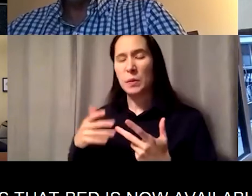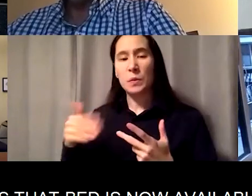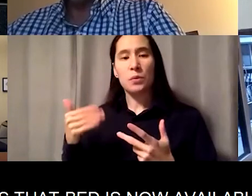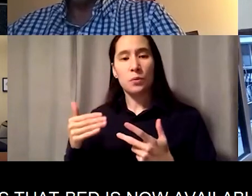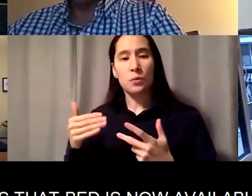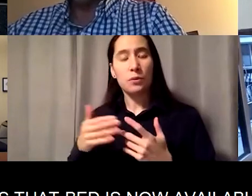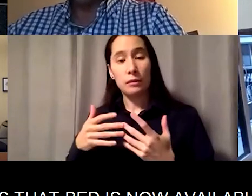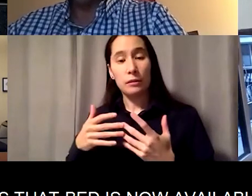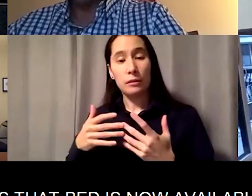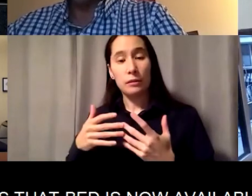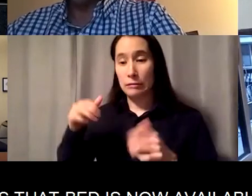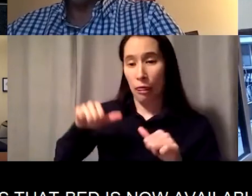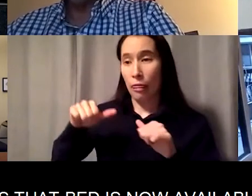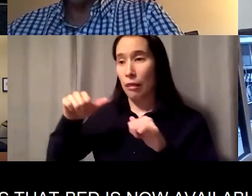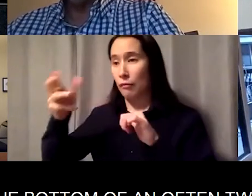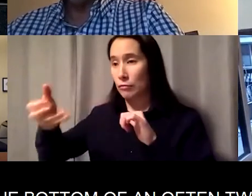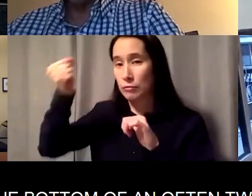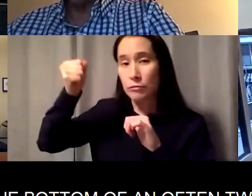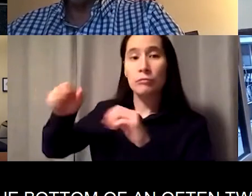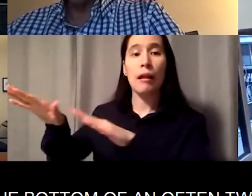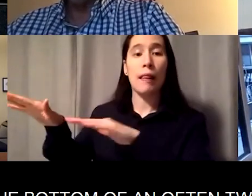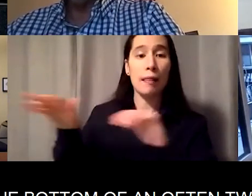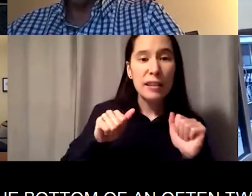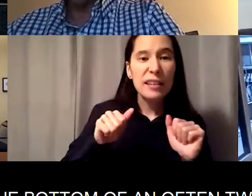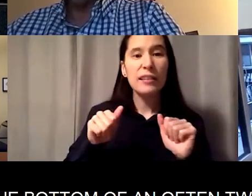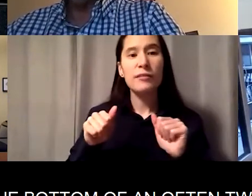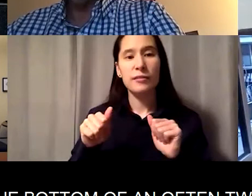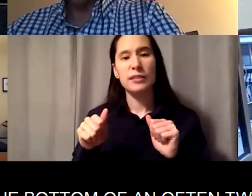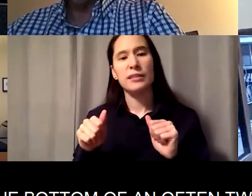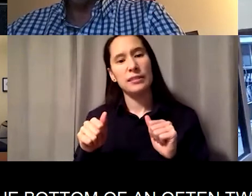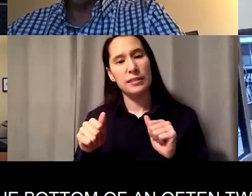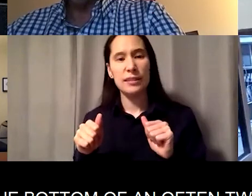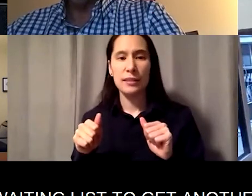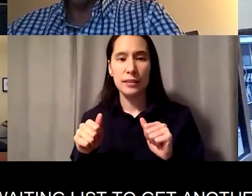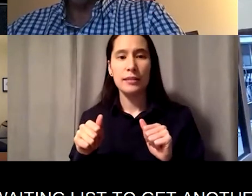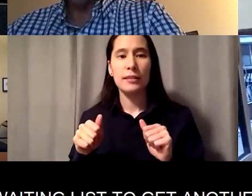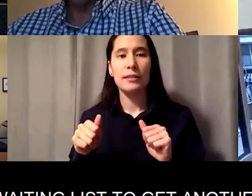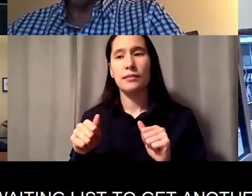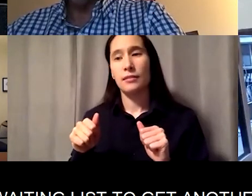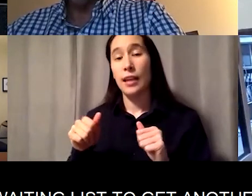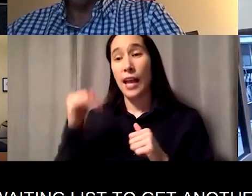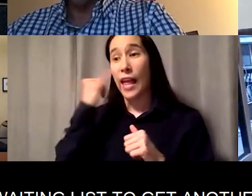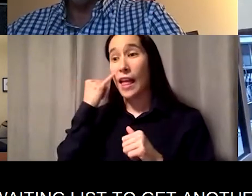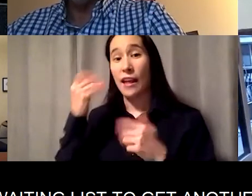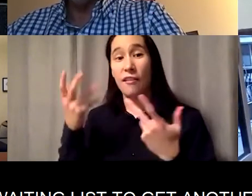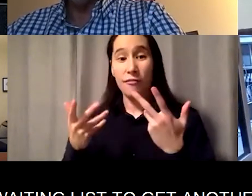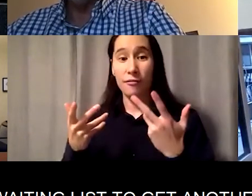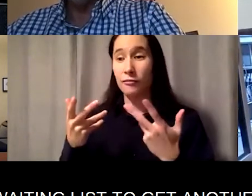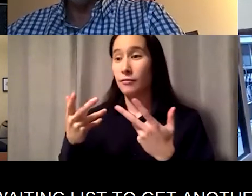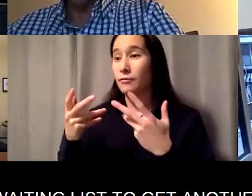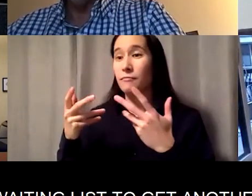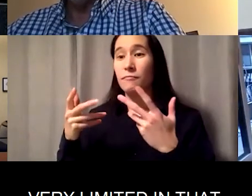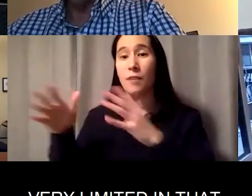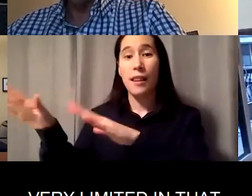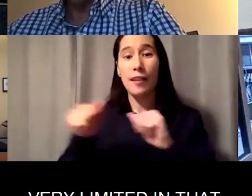that bed is now available and she goes to the bottom of an often 2 to 3 year waiting list to get another bed.